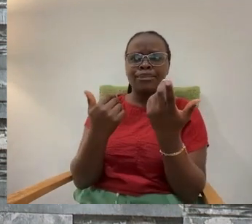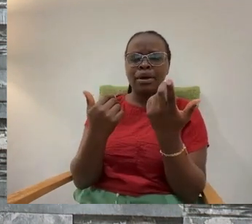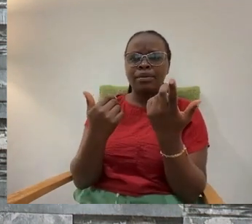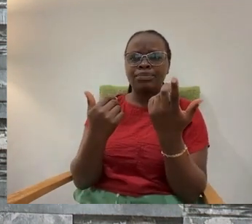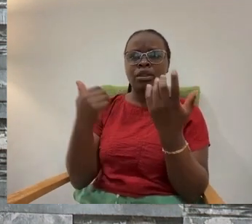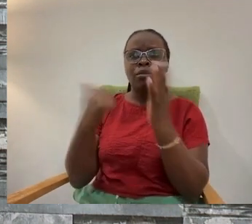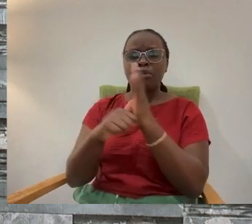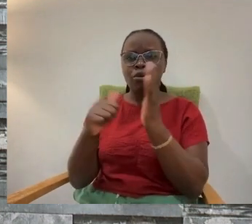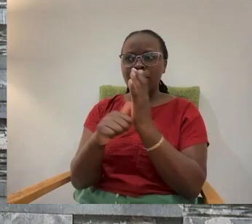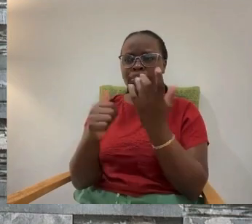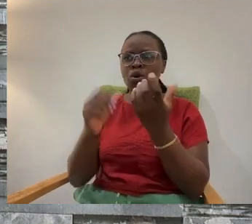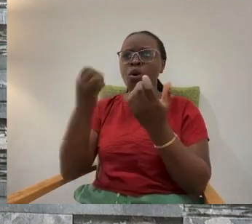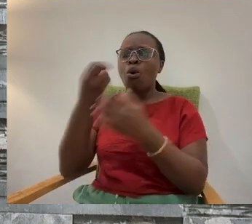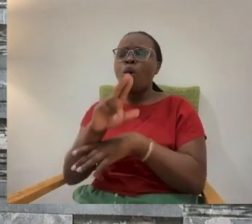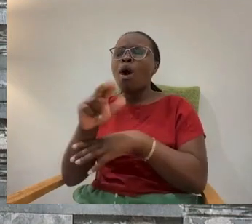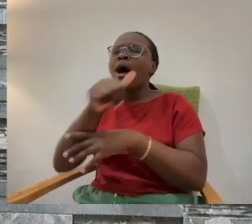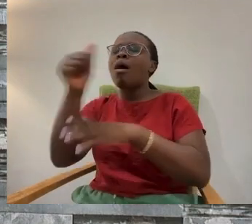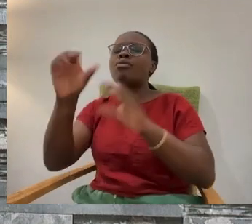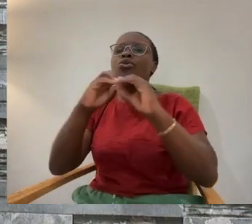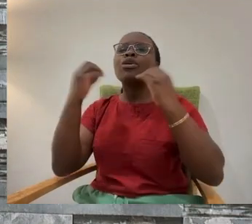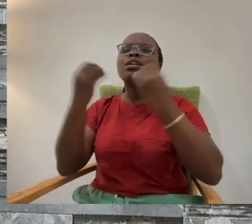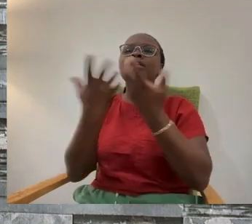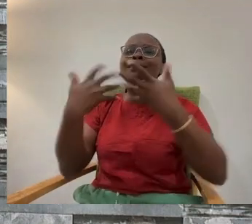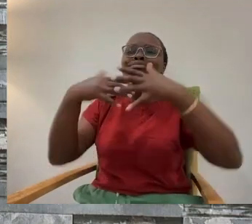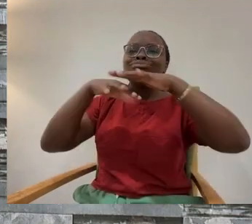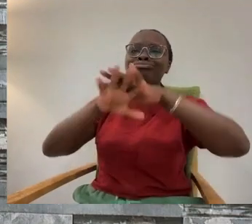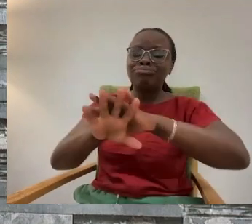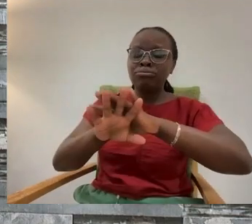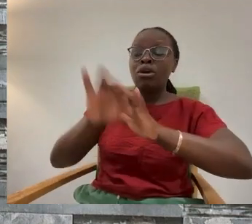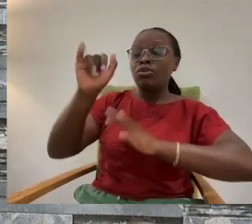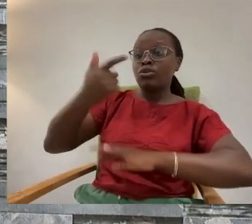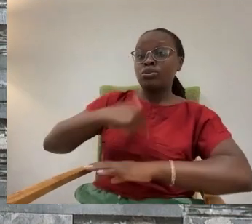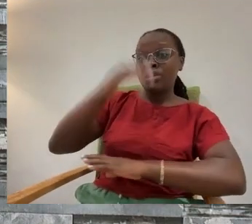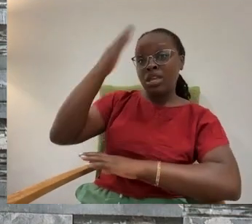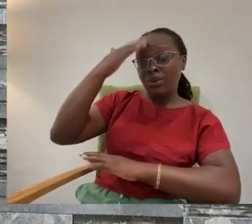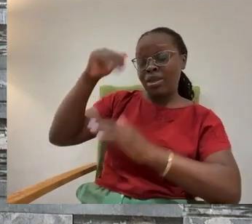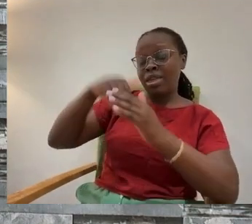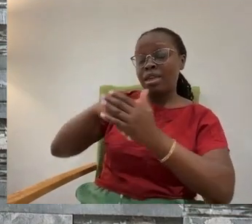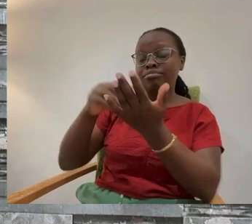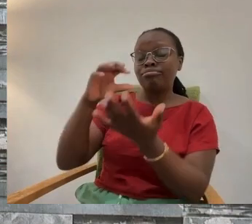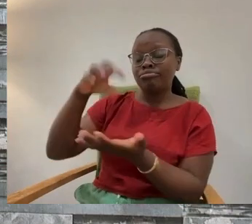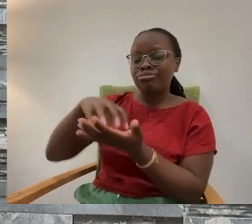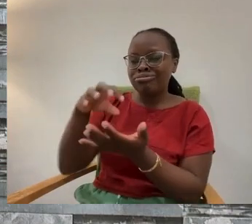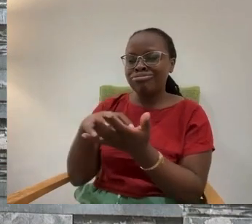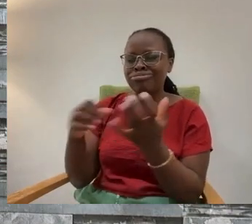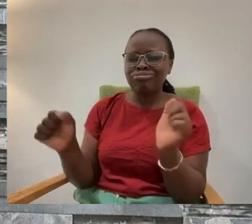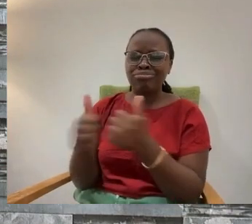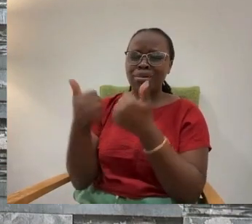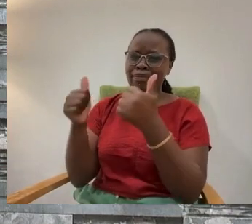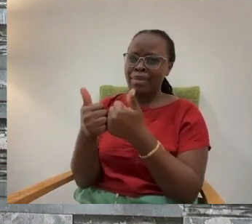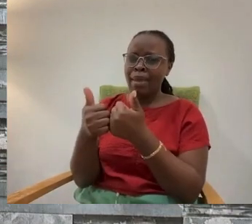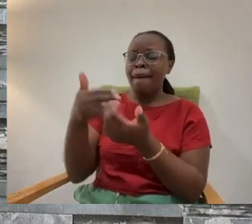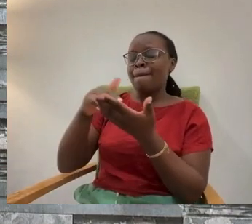integrate girls, those students with disabilities, those who we know may, even in a crisis of the marginalized, might be on the at most risk